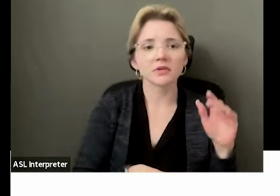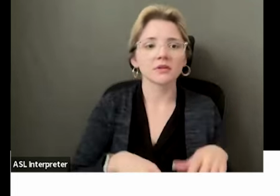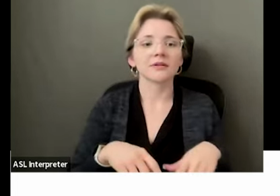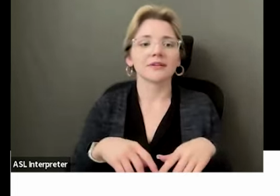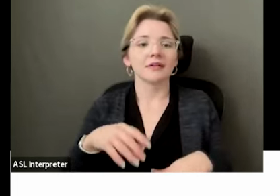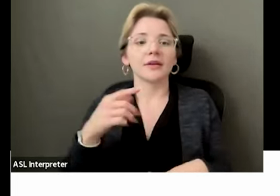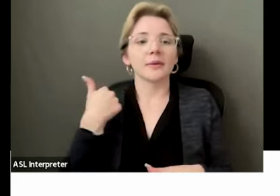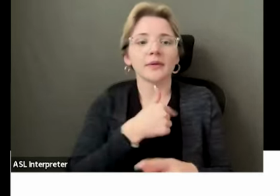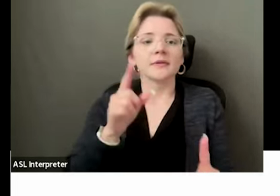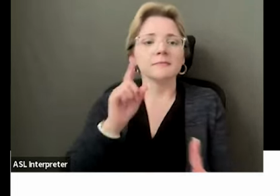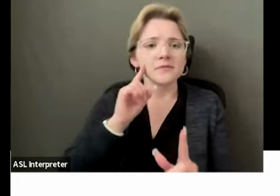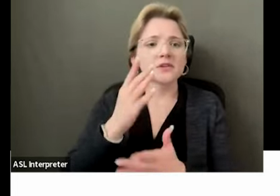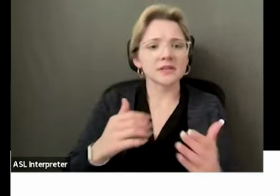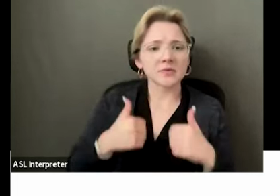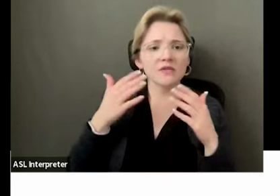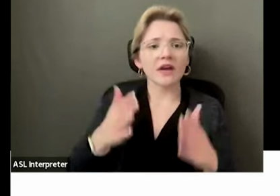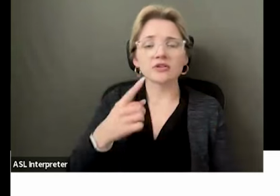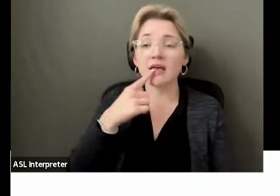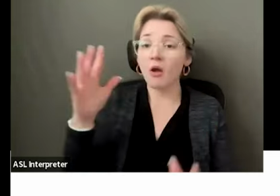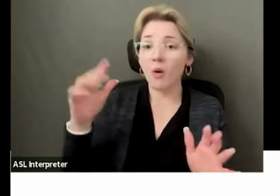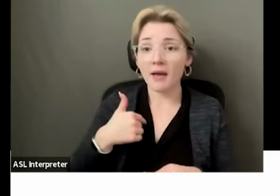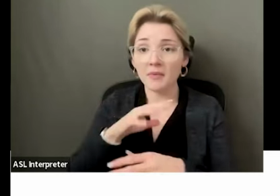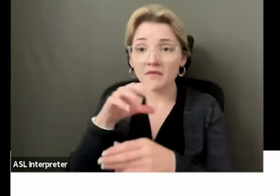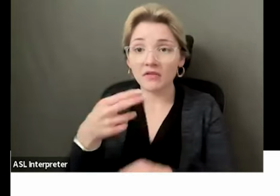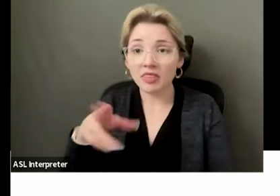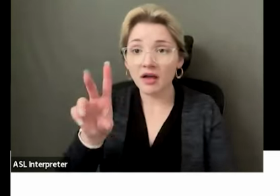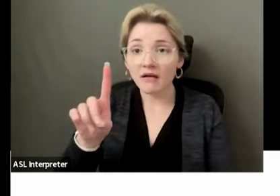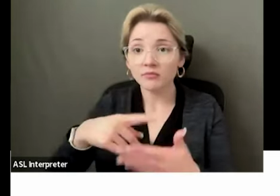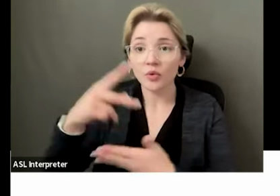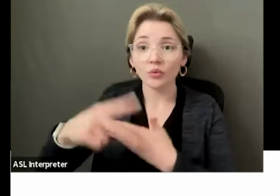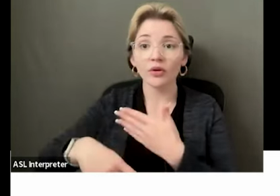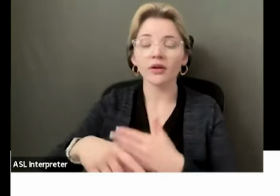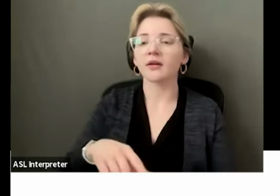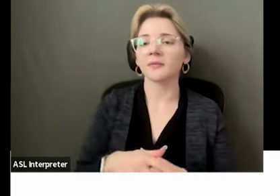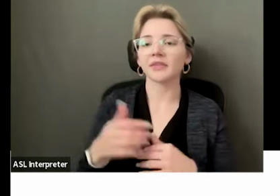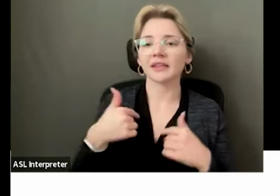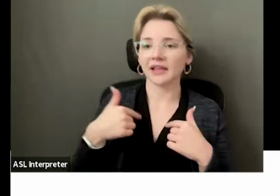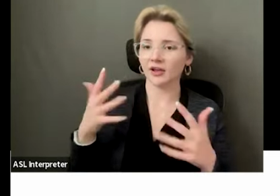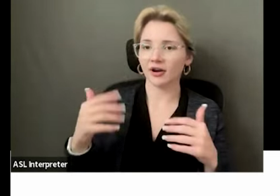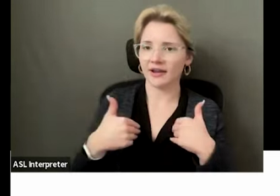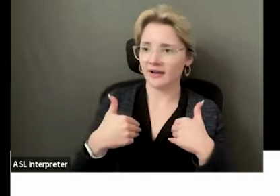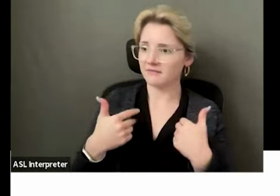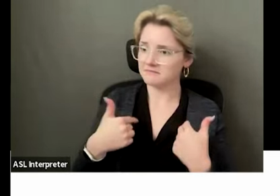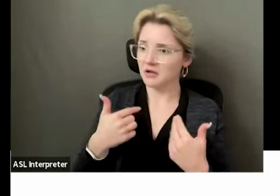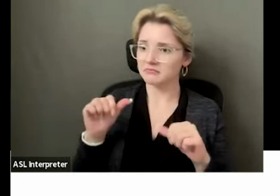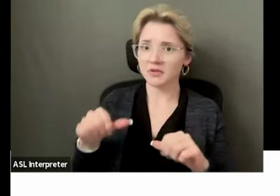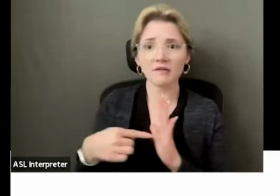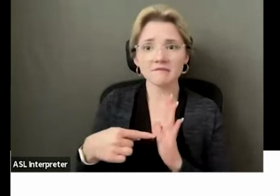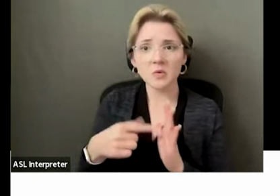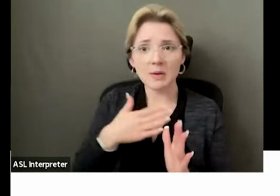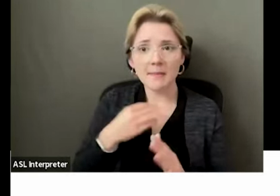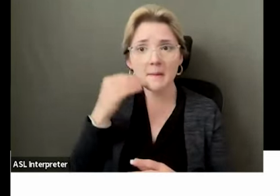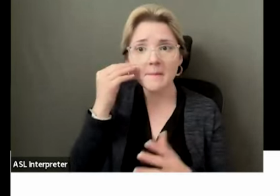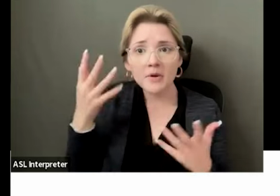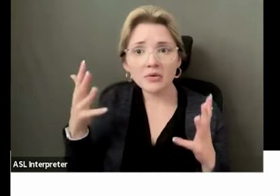survivors say, well, I know I'm with a HUD program, or I know that I have an affordable unit, or things like that. But there is actually